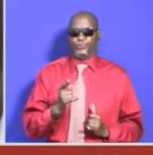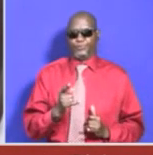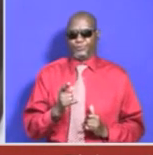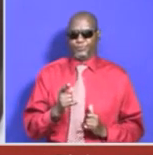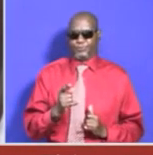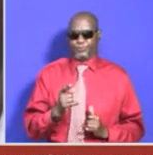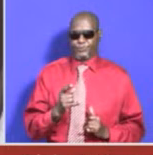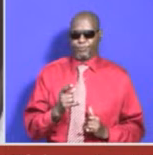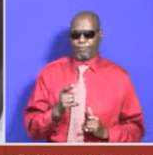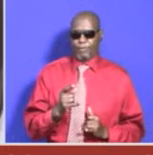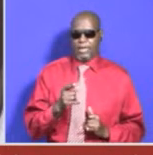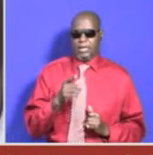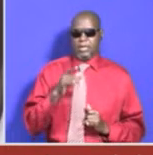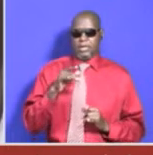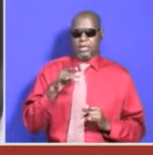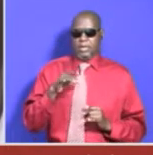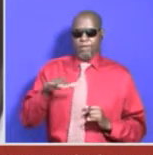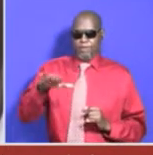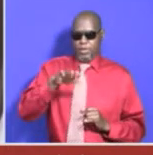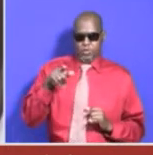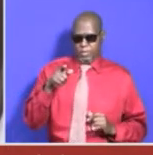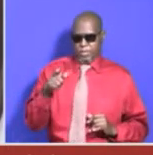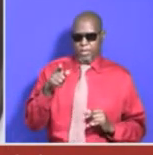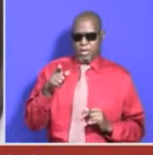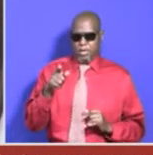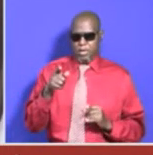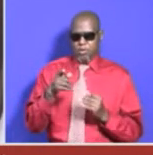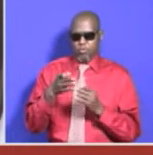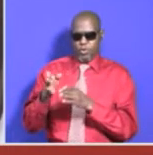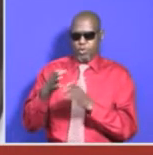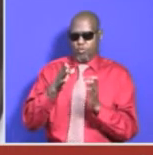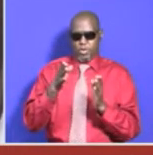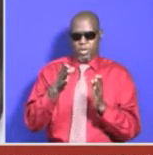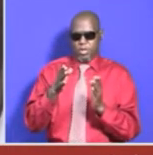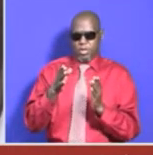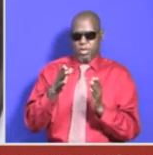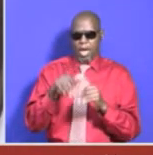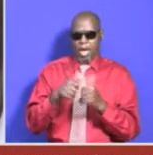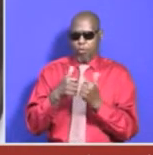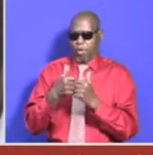Na pale kwa kiwanja hakuna formula. Na hakuna kubebelezana.